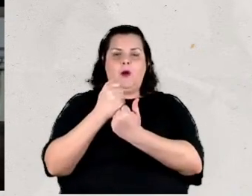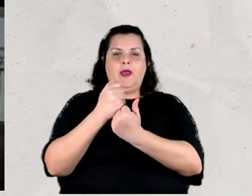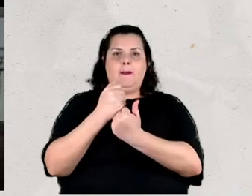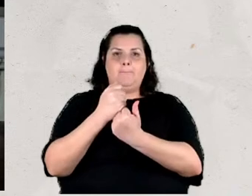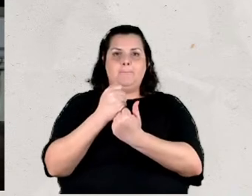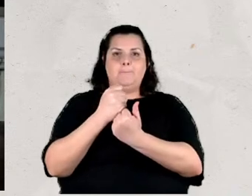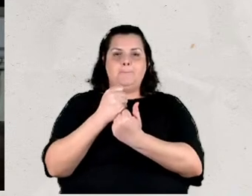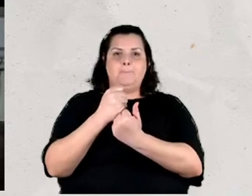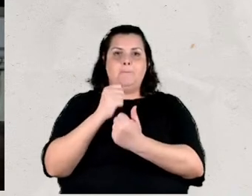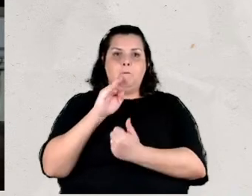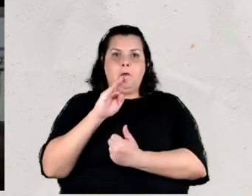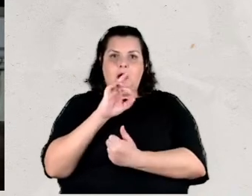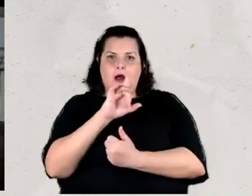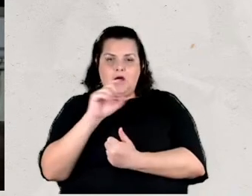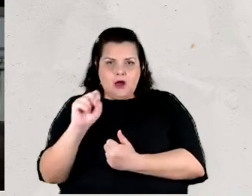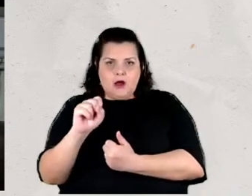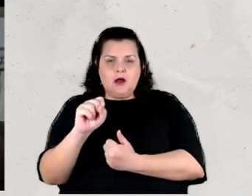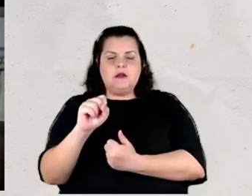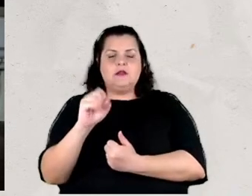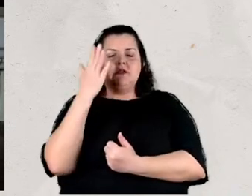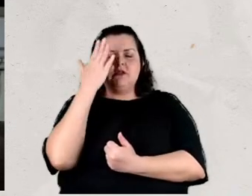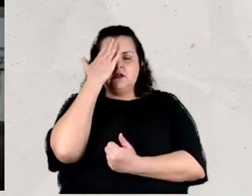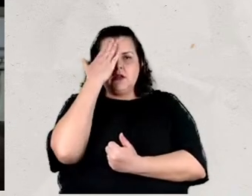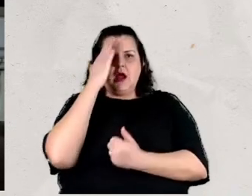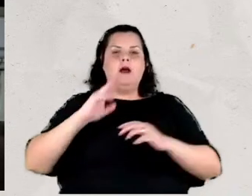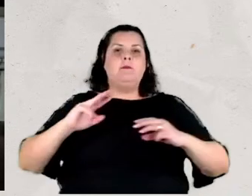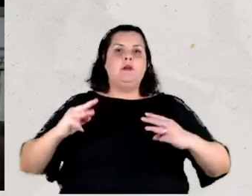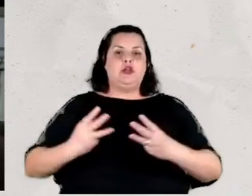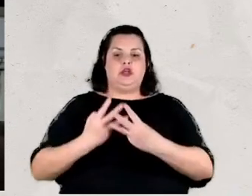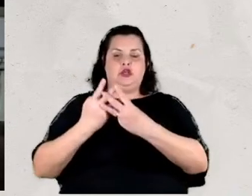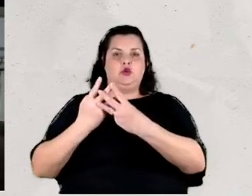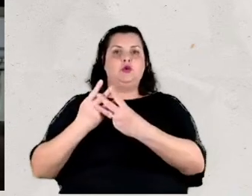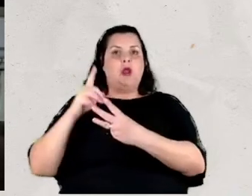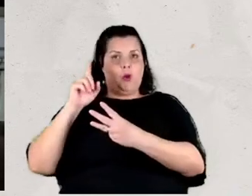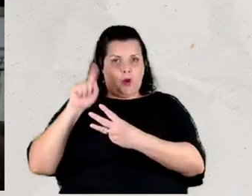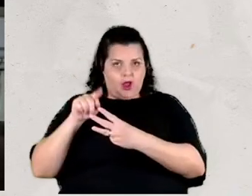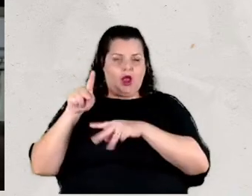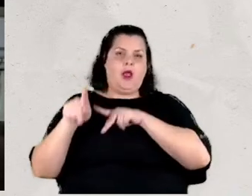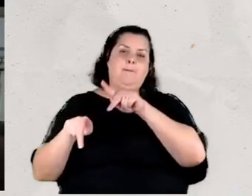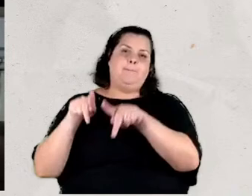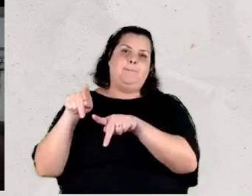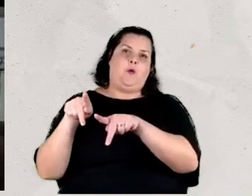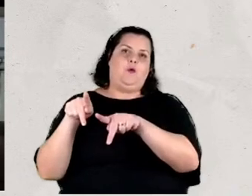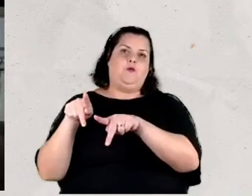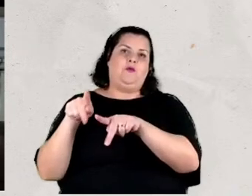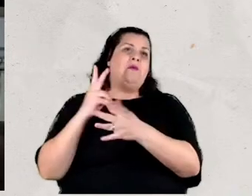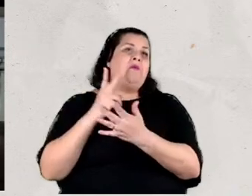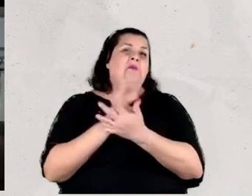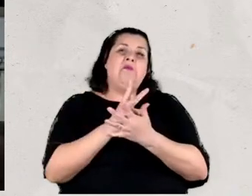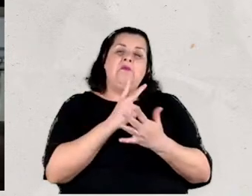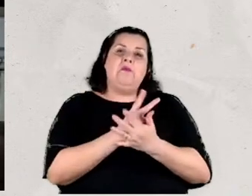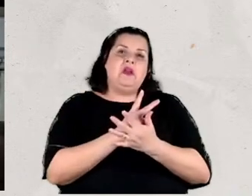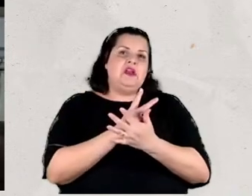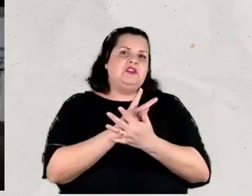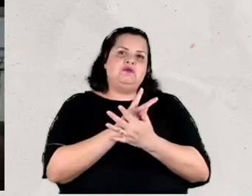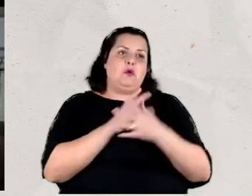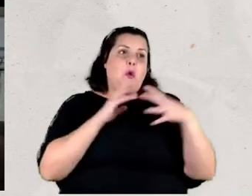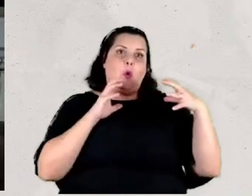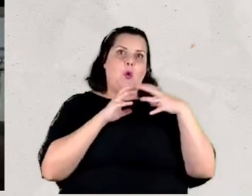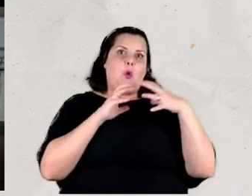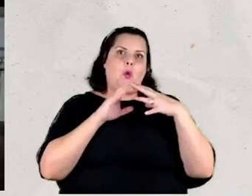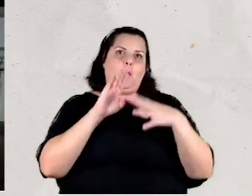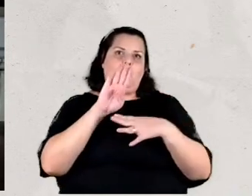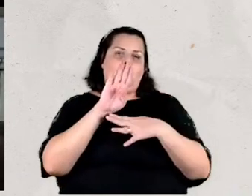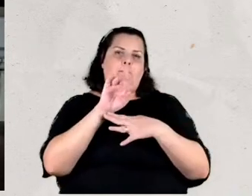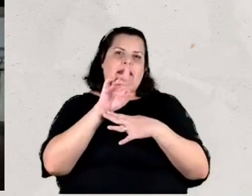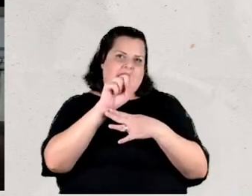the BDS activist from Australia, Palestinian, who lives in Australia, he says